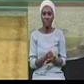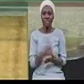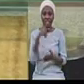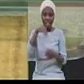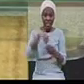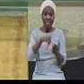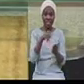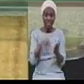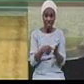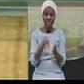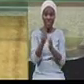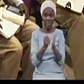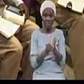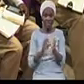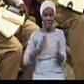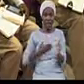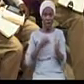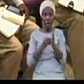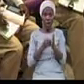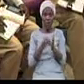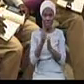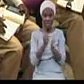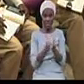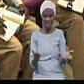state, there'll be a mighty restoration.